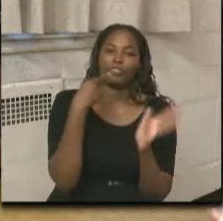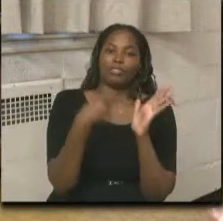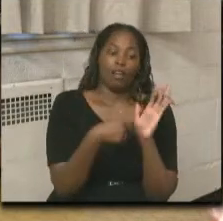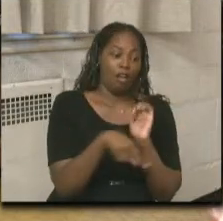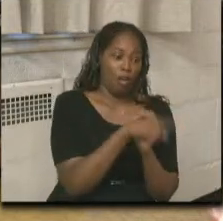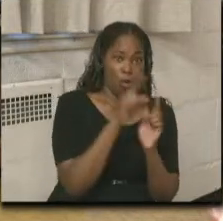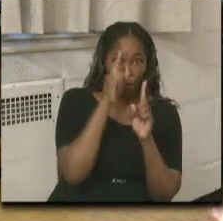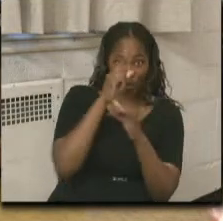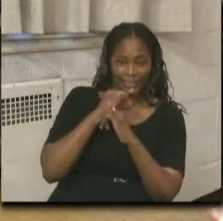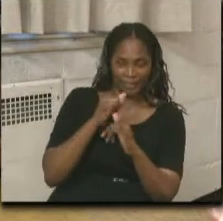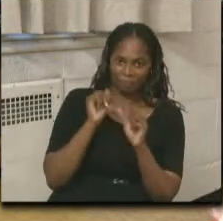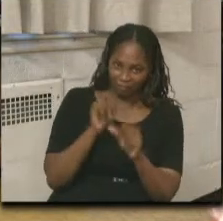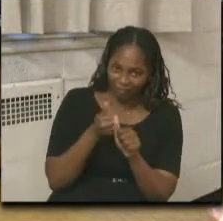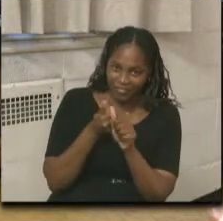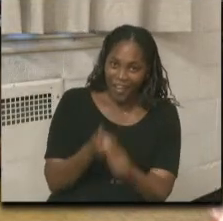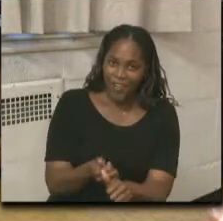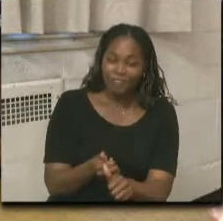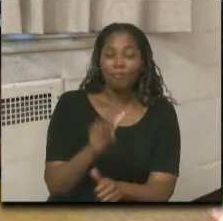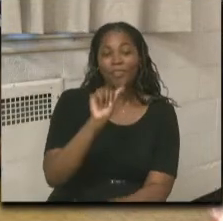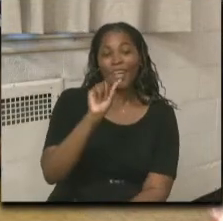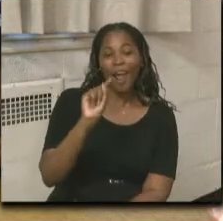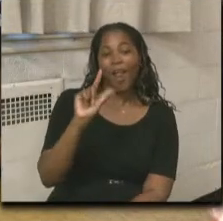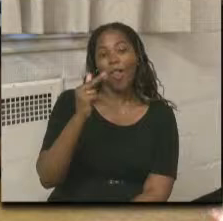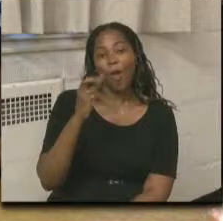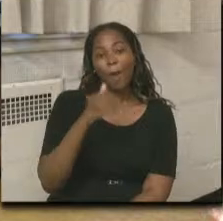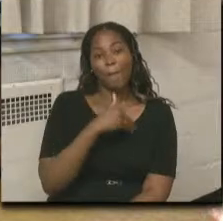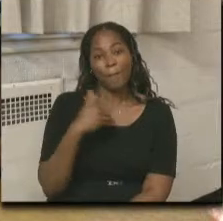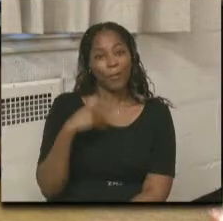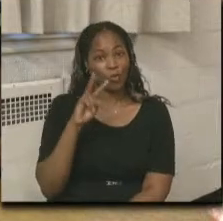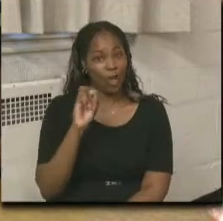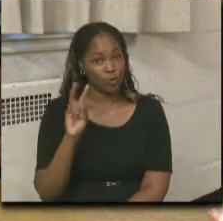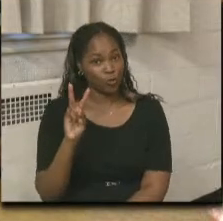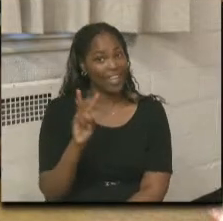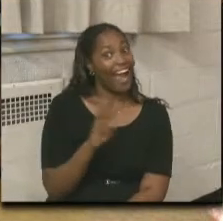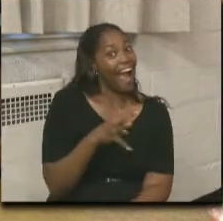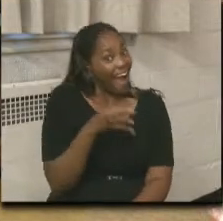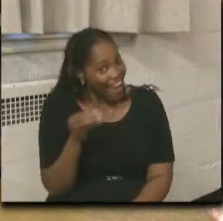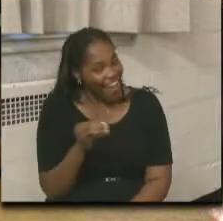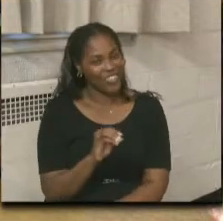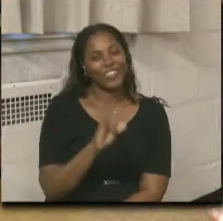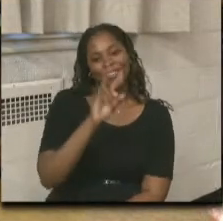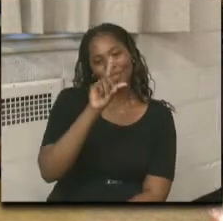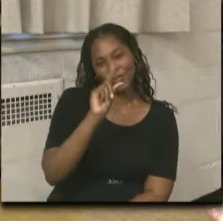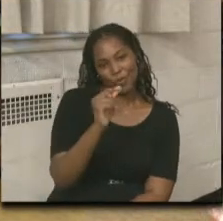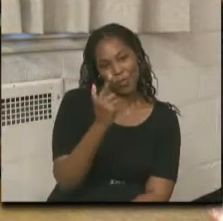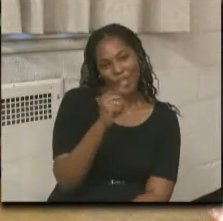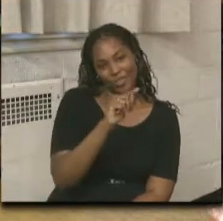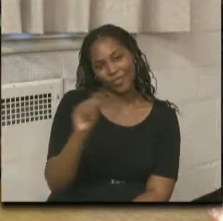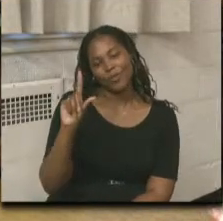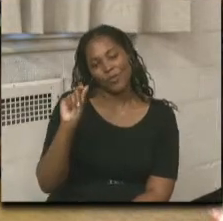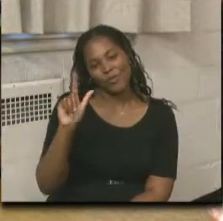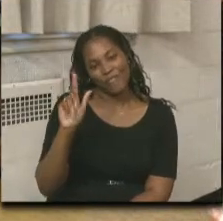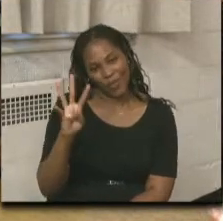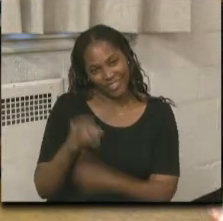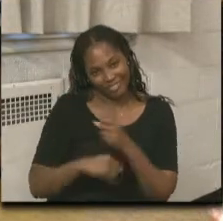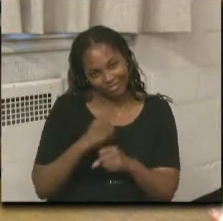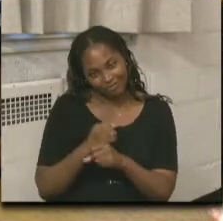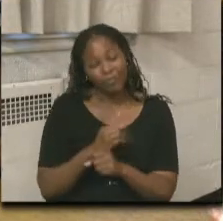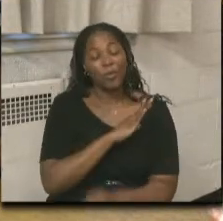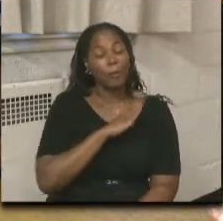follow. At-large member 2002 and 2021 through 2024, Board